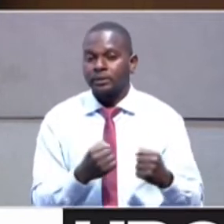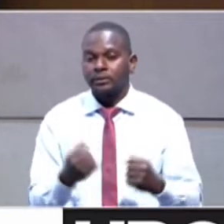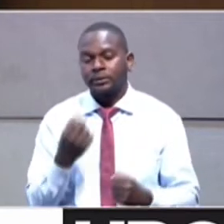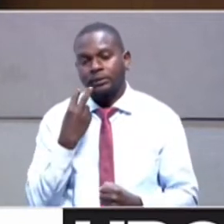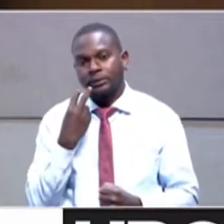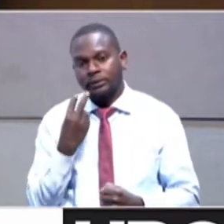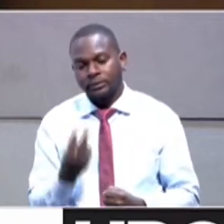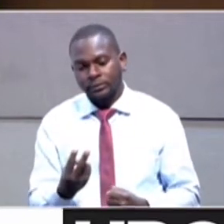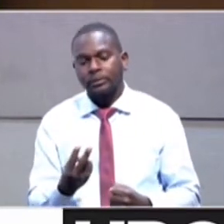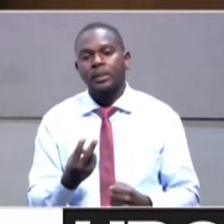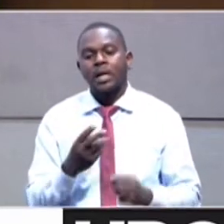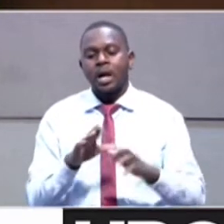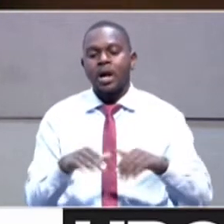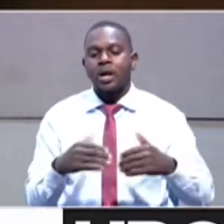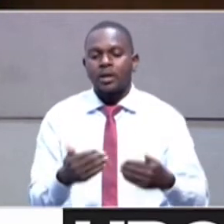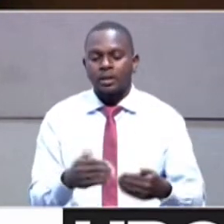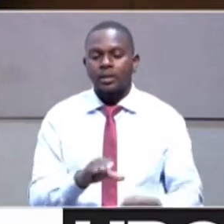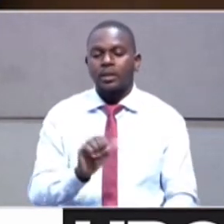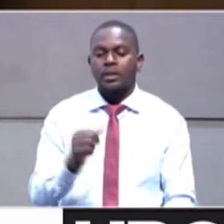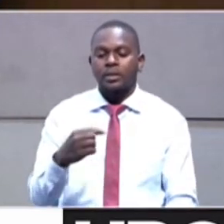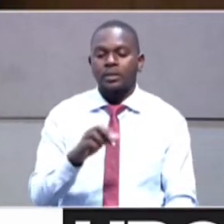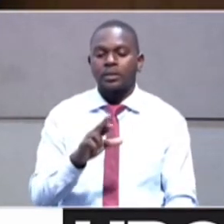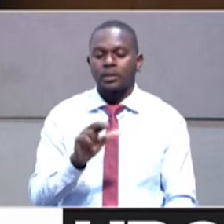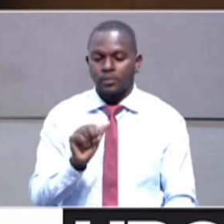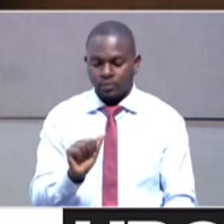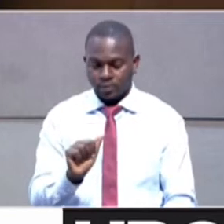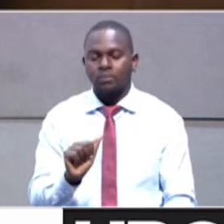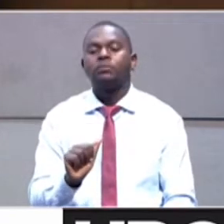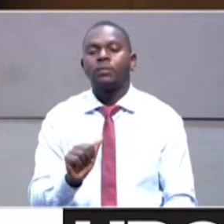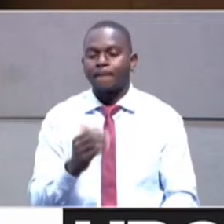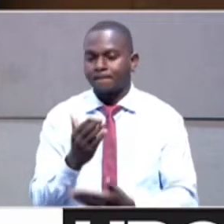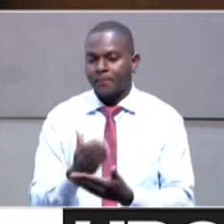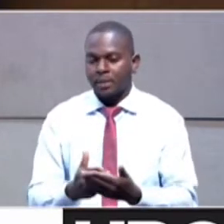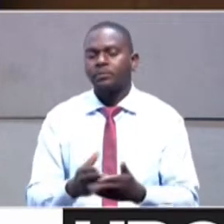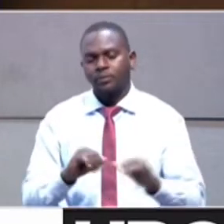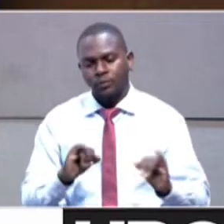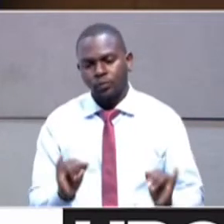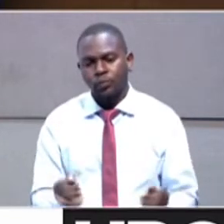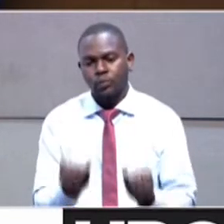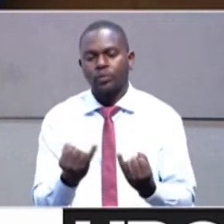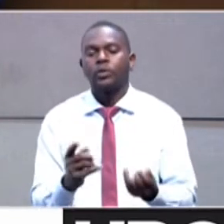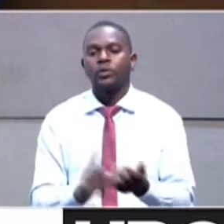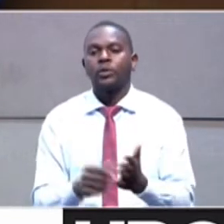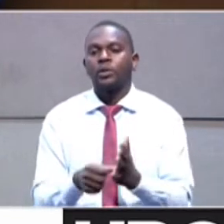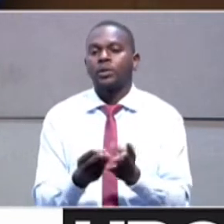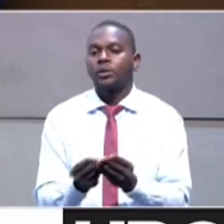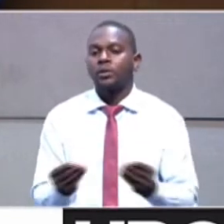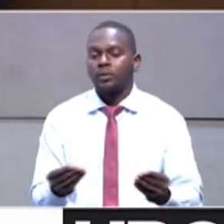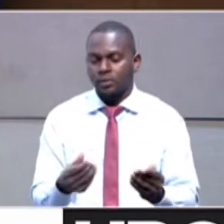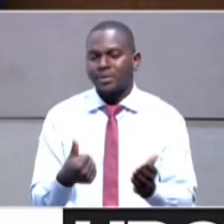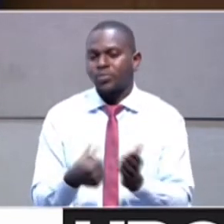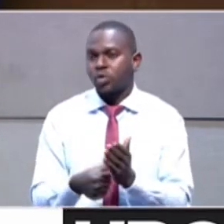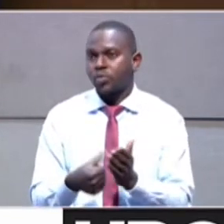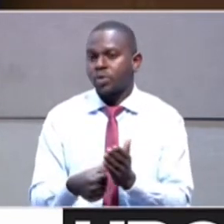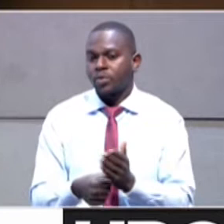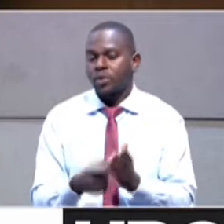facing, and to see how Agra is part and parcel of the efforts to get solutions to the teething